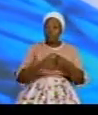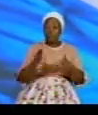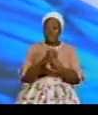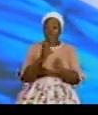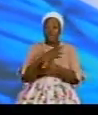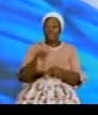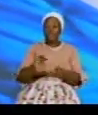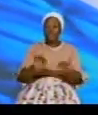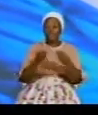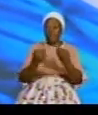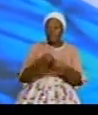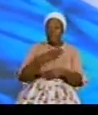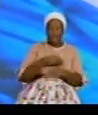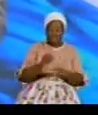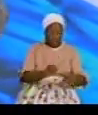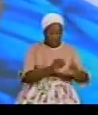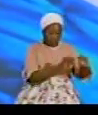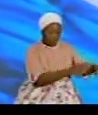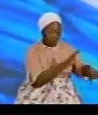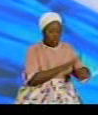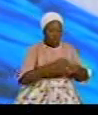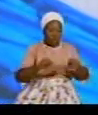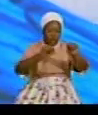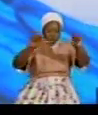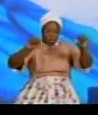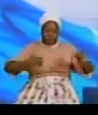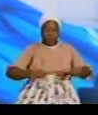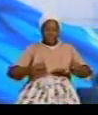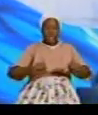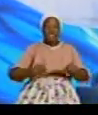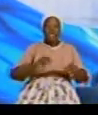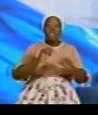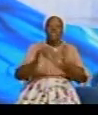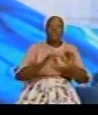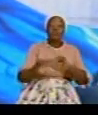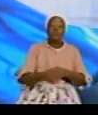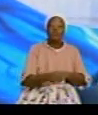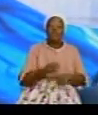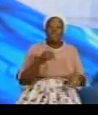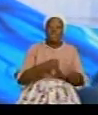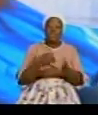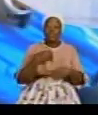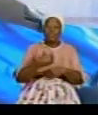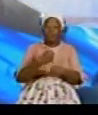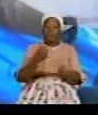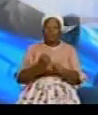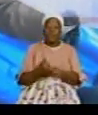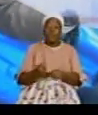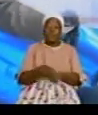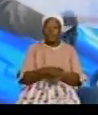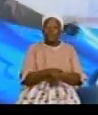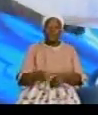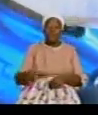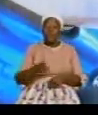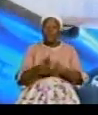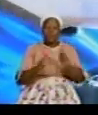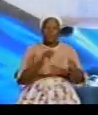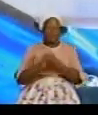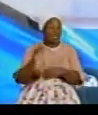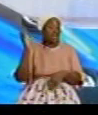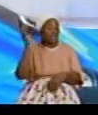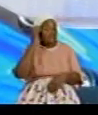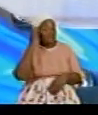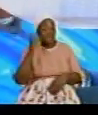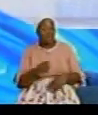already given and laid on the altar. It made those people that listened to them worse